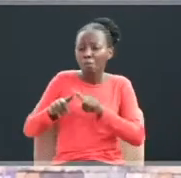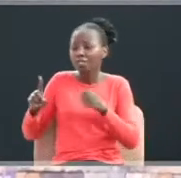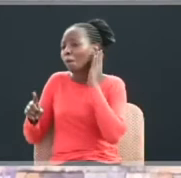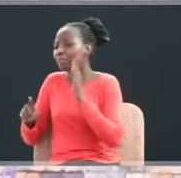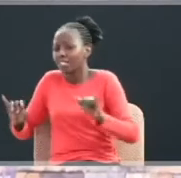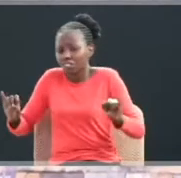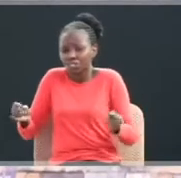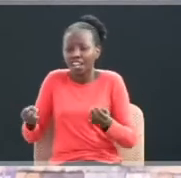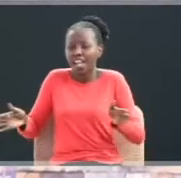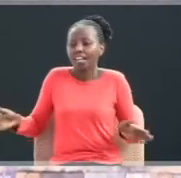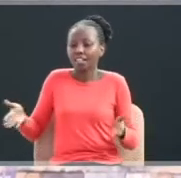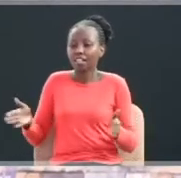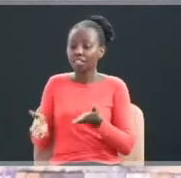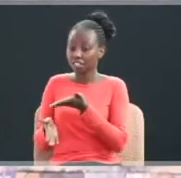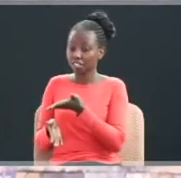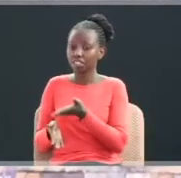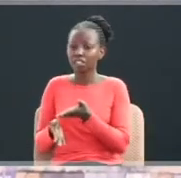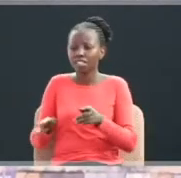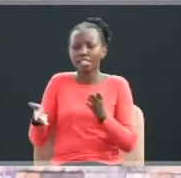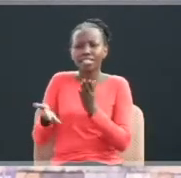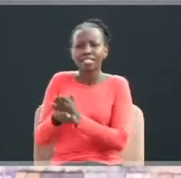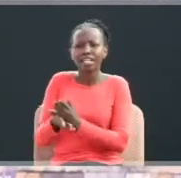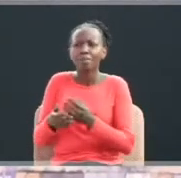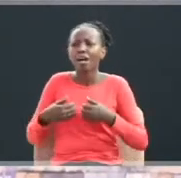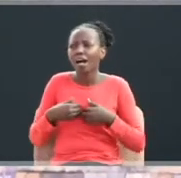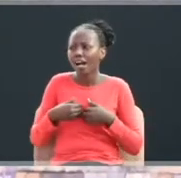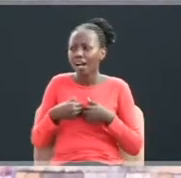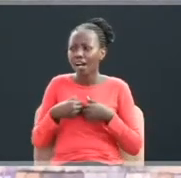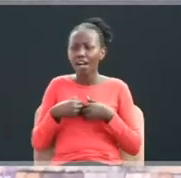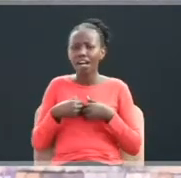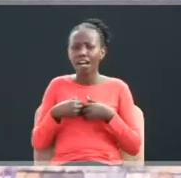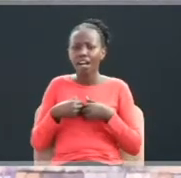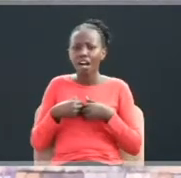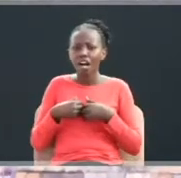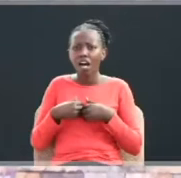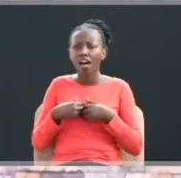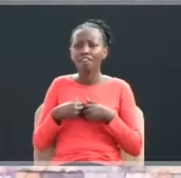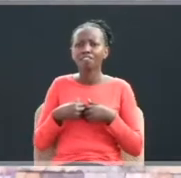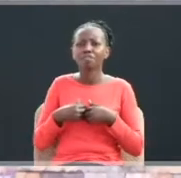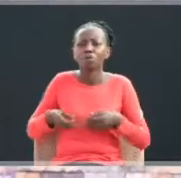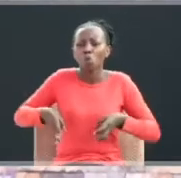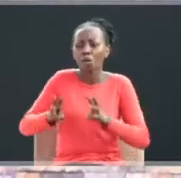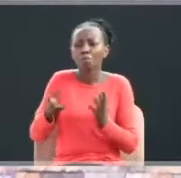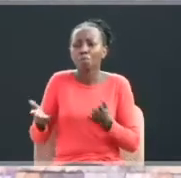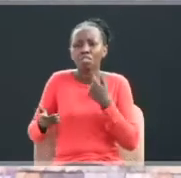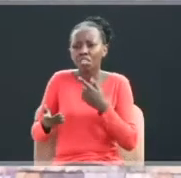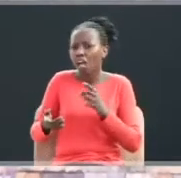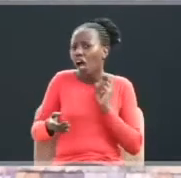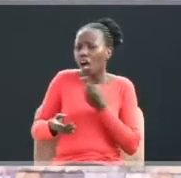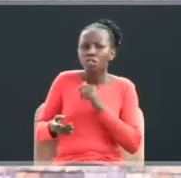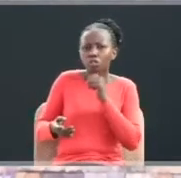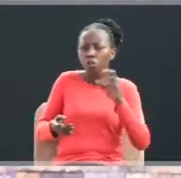them. And you see, some of us have a tendency of saying, no, we are not suffering, we are not refugees, we are not carrying our bags. But I told you from when